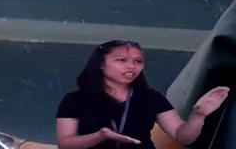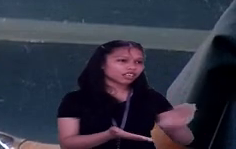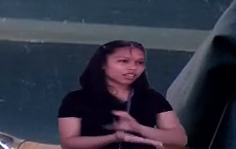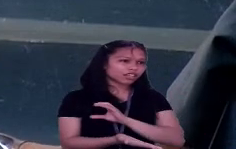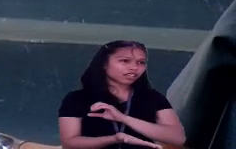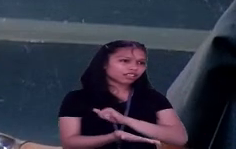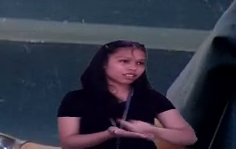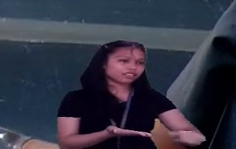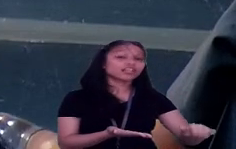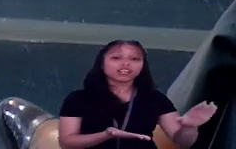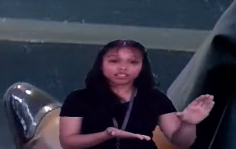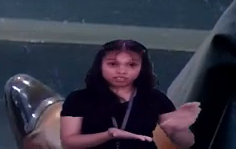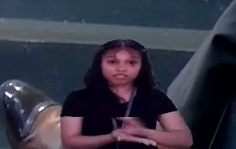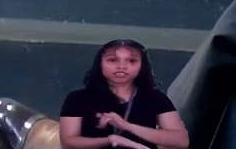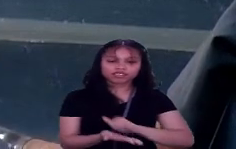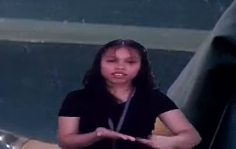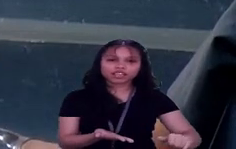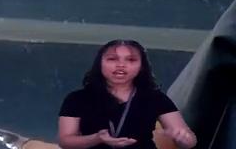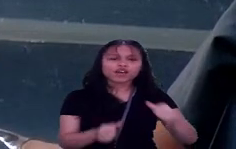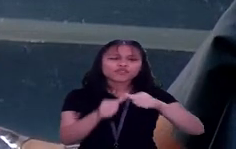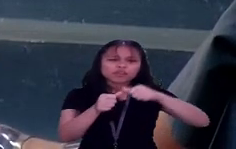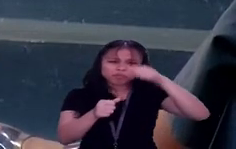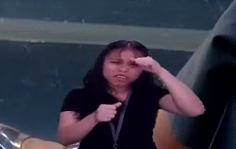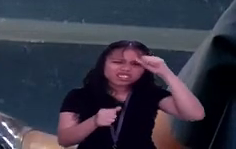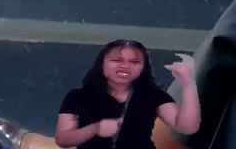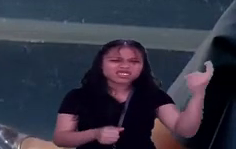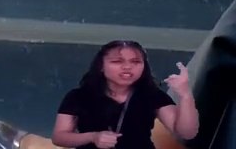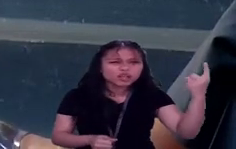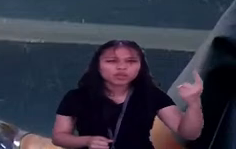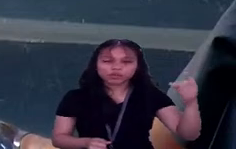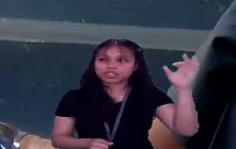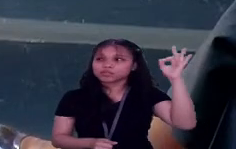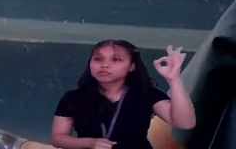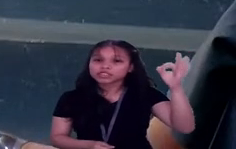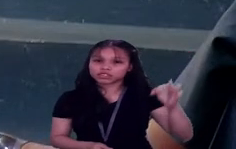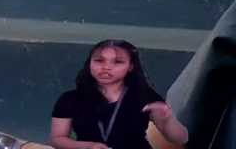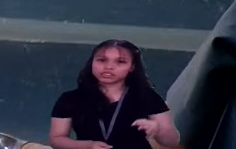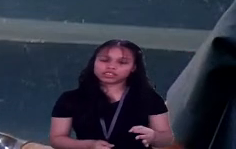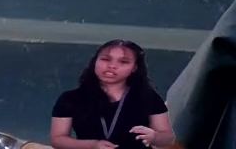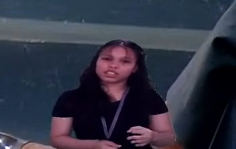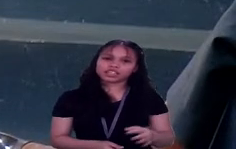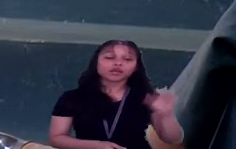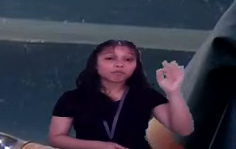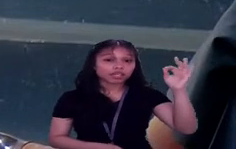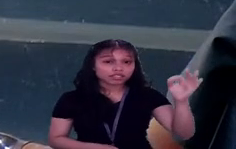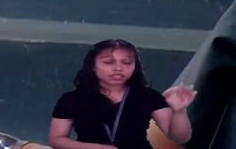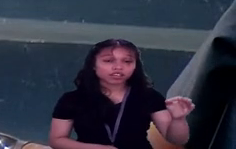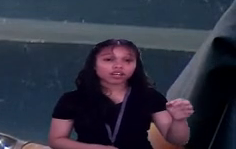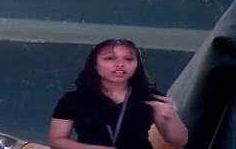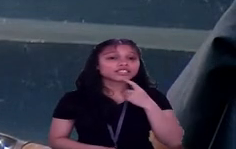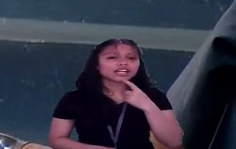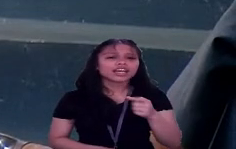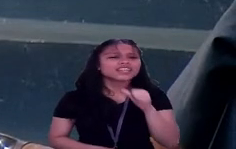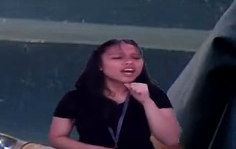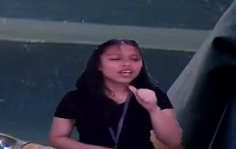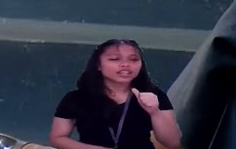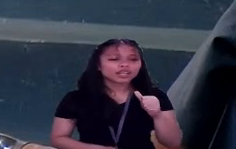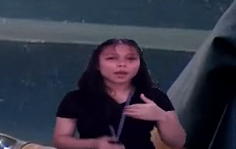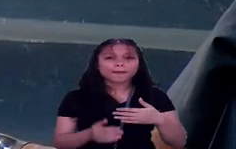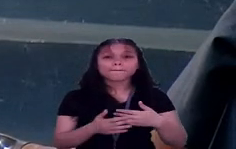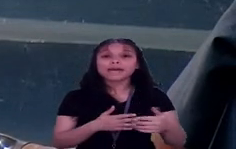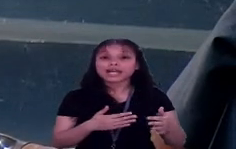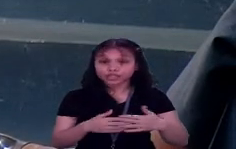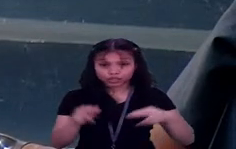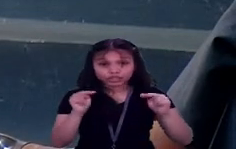him. But I am always reminded of the preaching and the words that our pastor would say, it is not the matter of the need, but it is